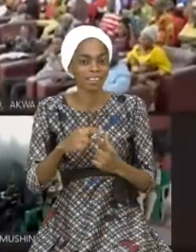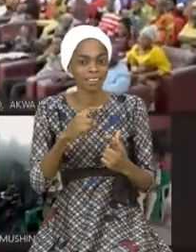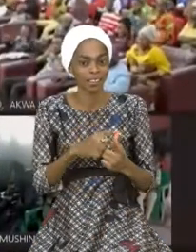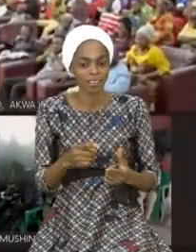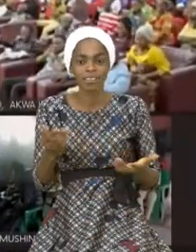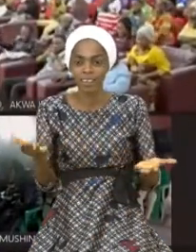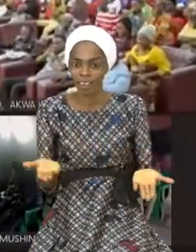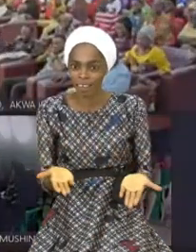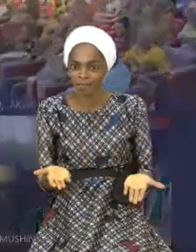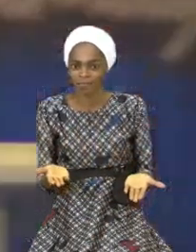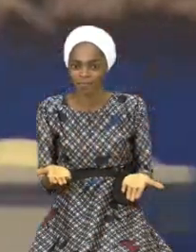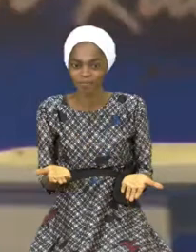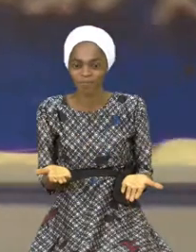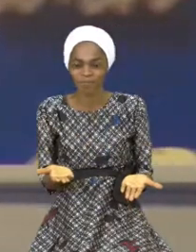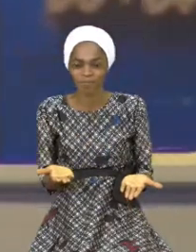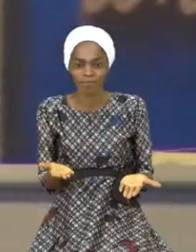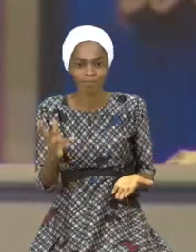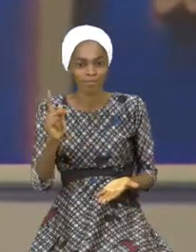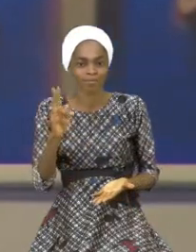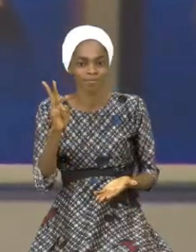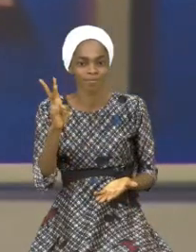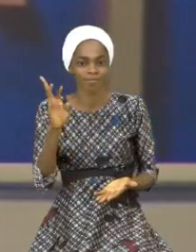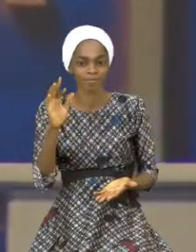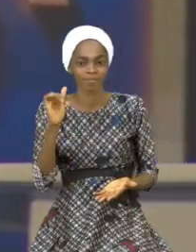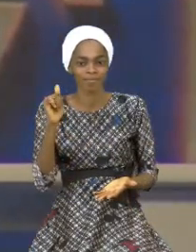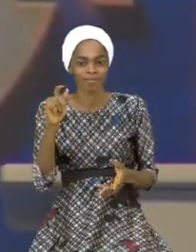here, choir